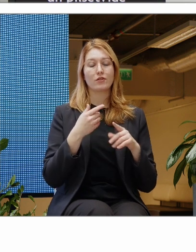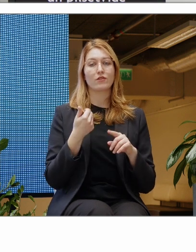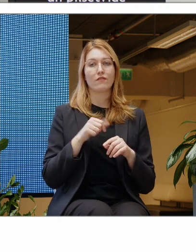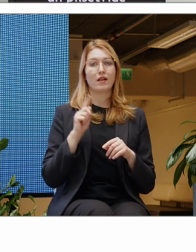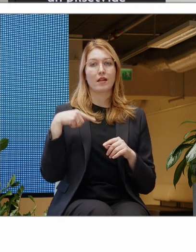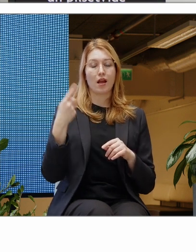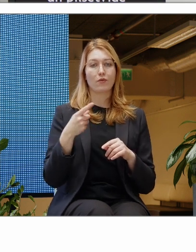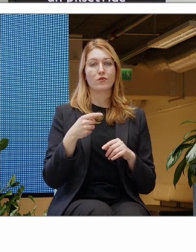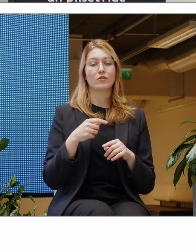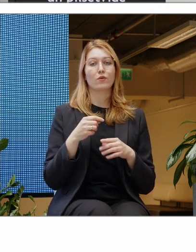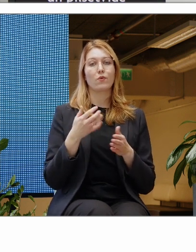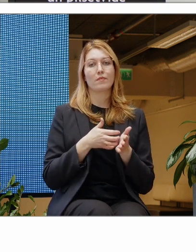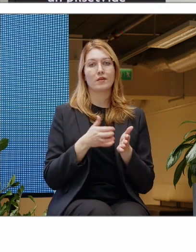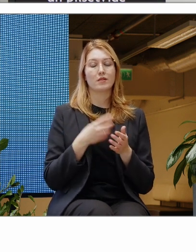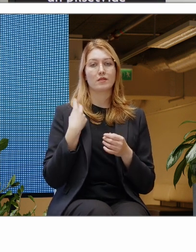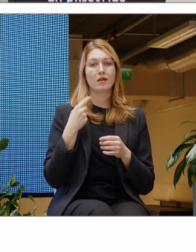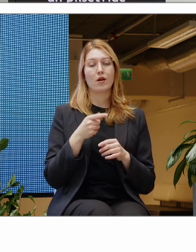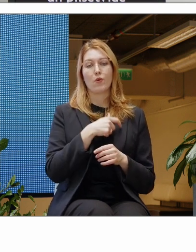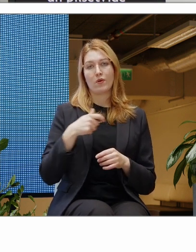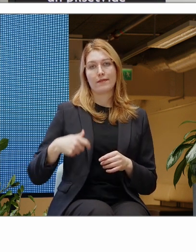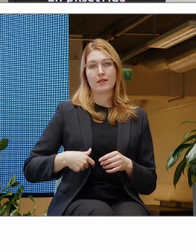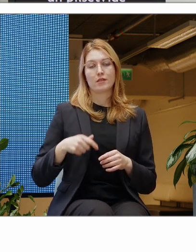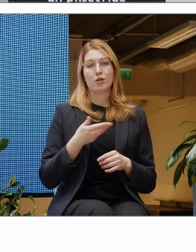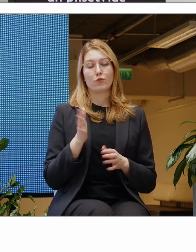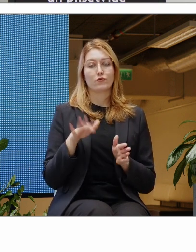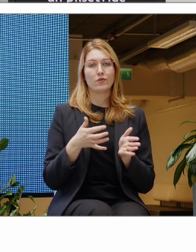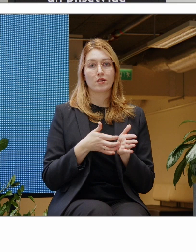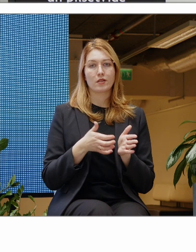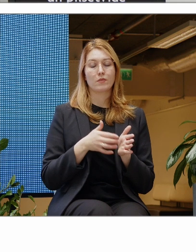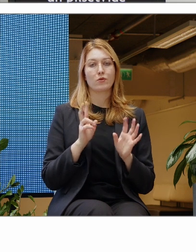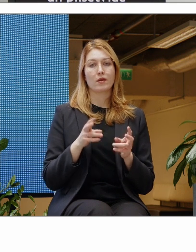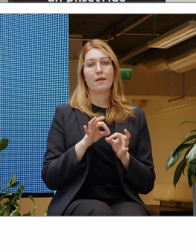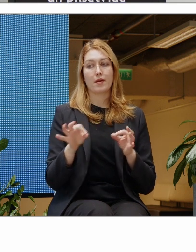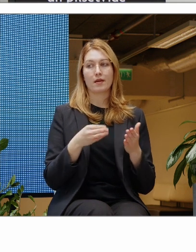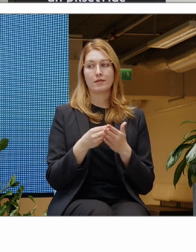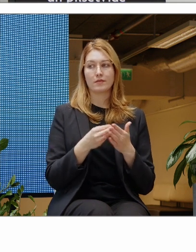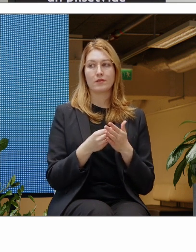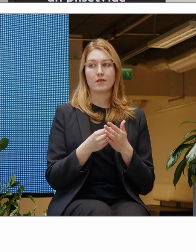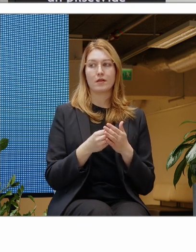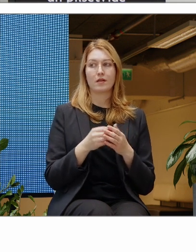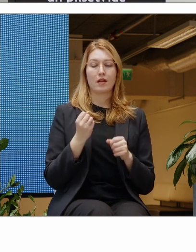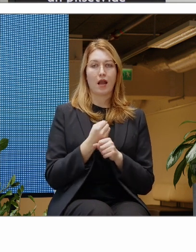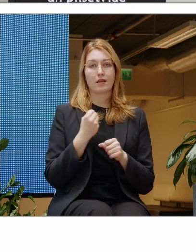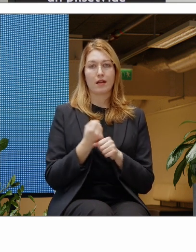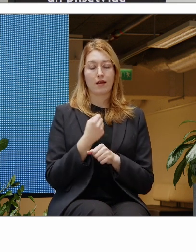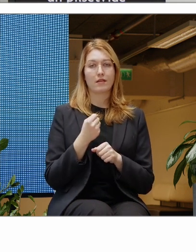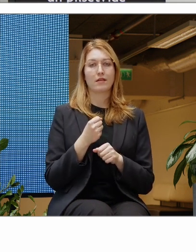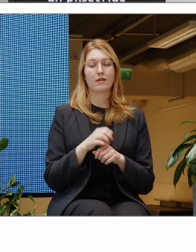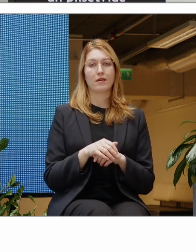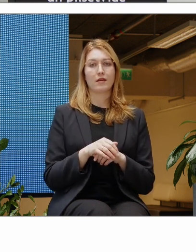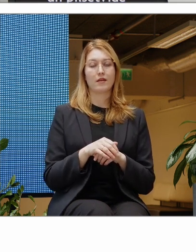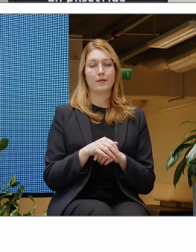free toolkits that we use at Cambridge University, where you can use the measure, this one and this one, where you can upload your